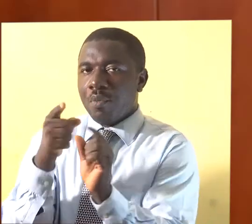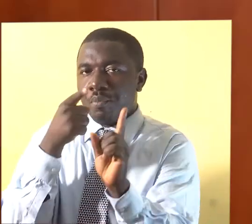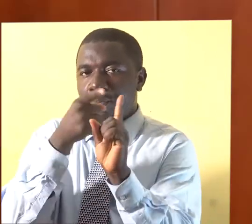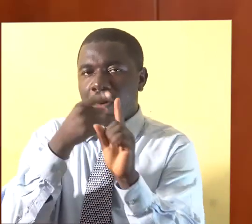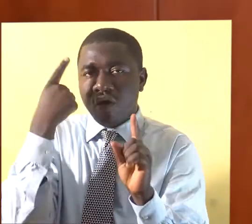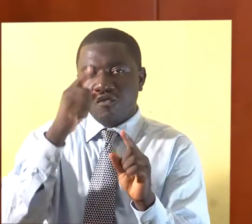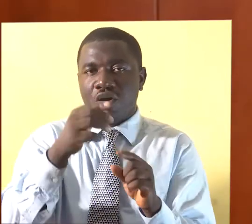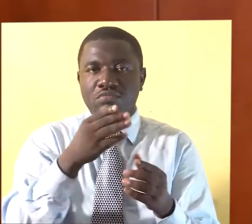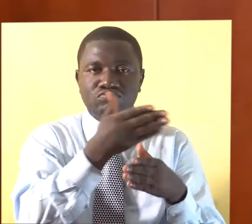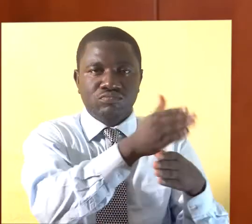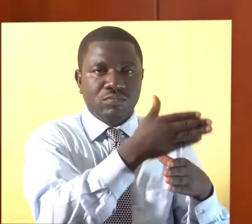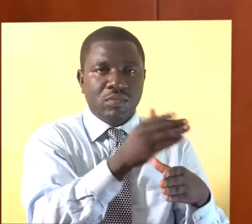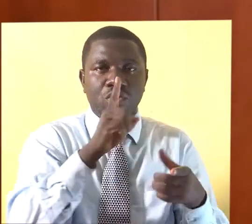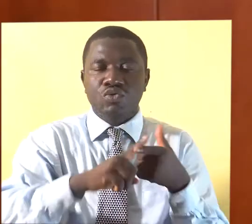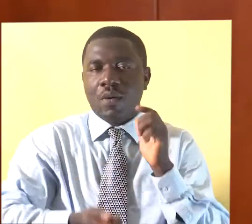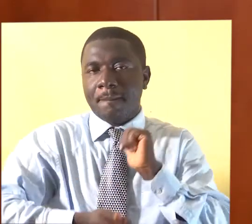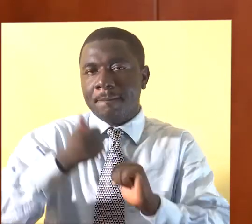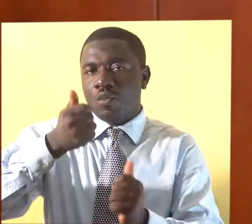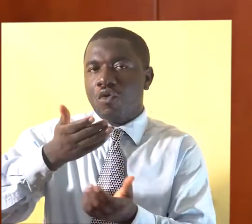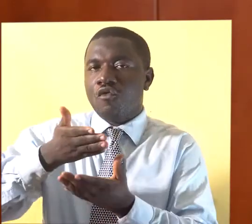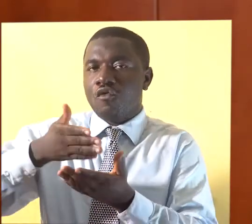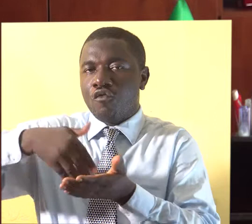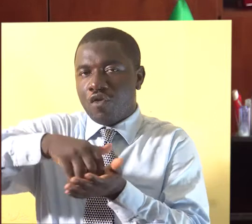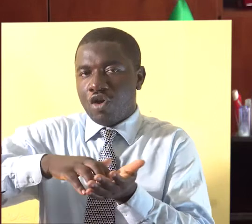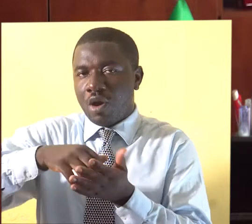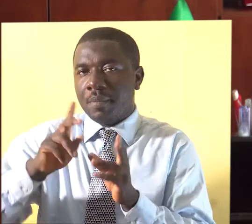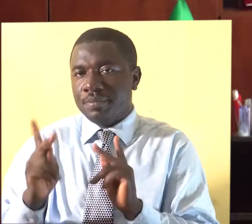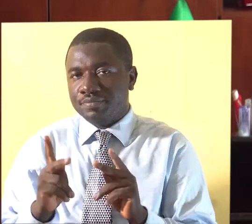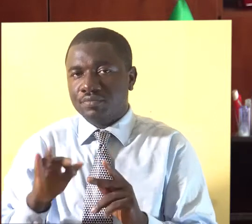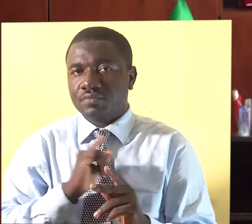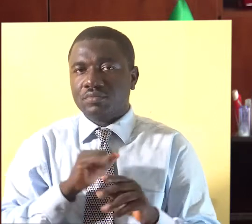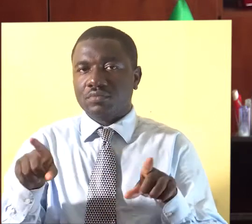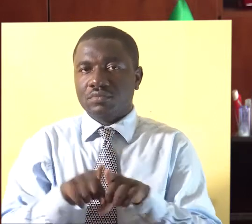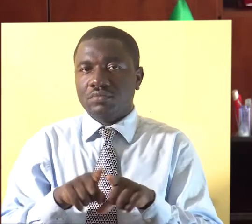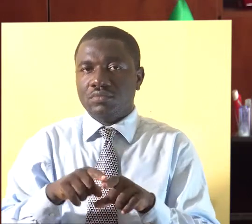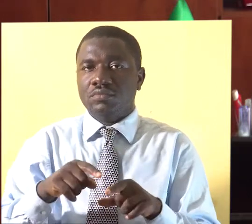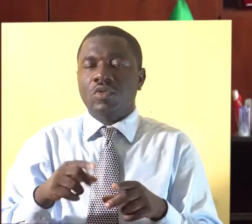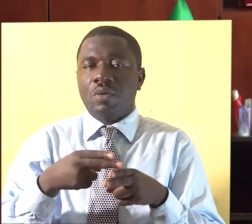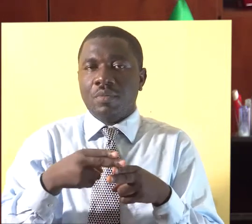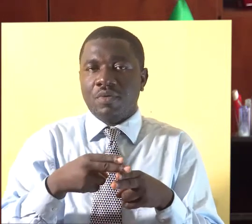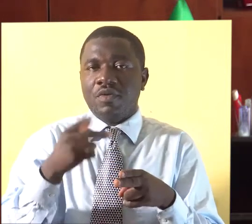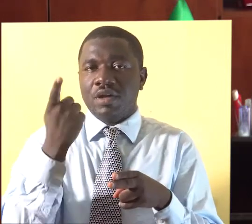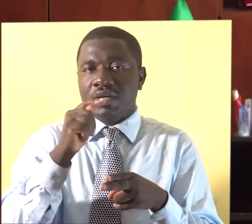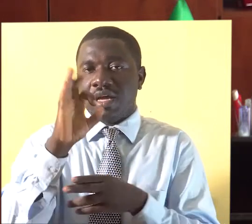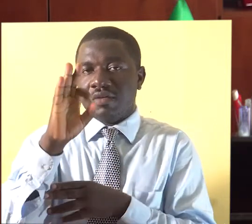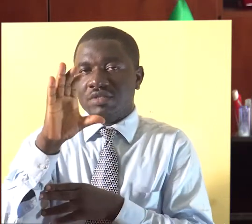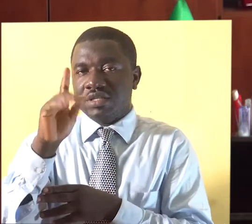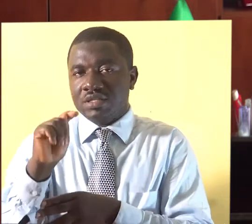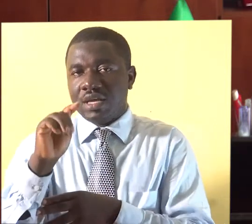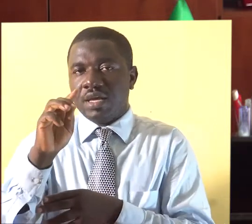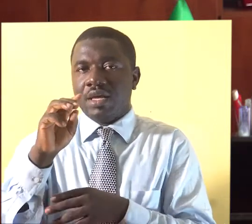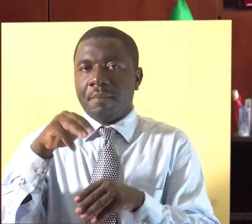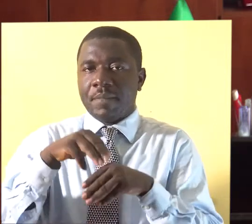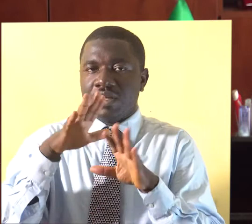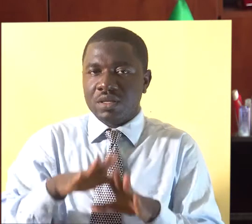for distribution to the most vulnerable persons. I have also briefed the FCT Minister and